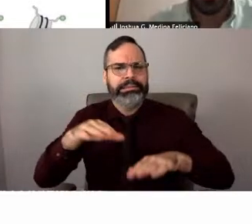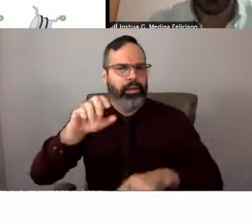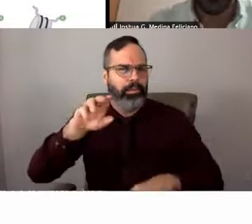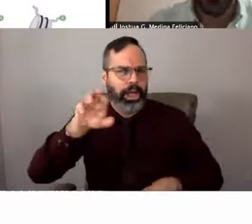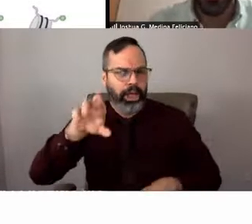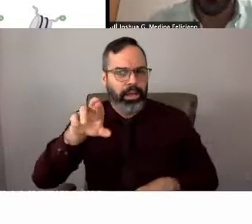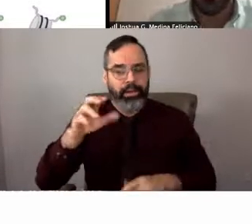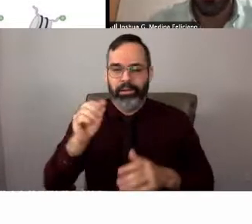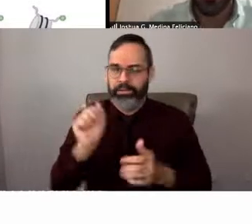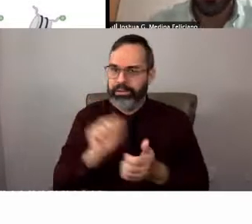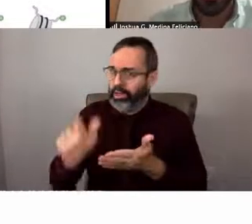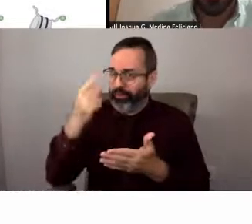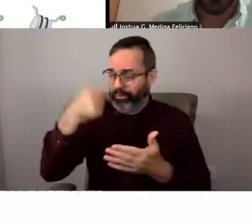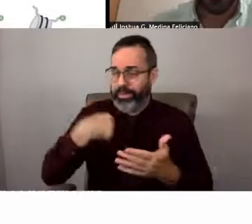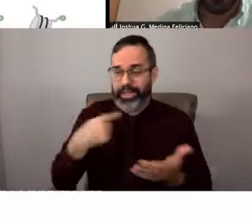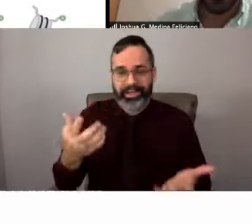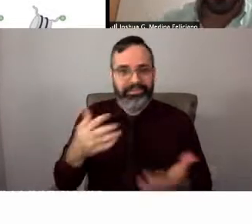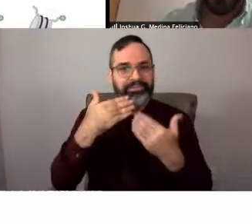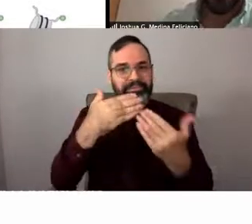Thank you very much.